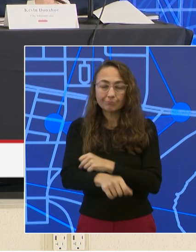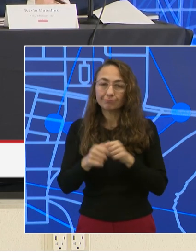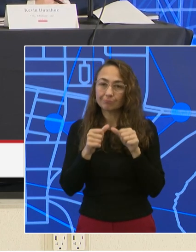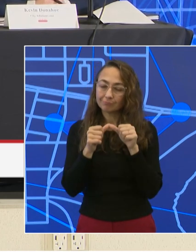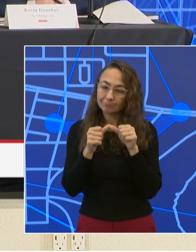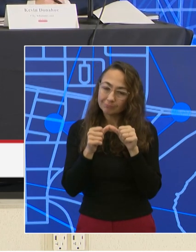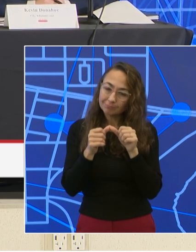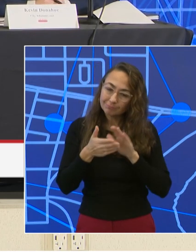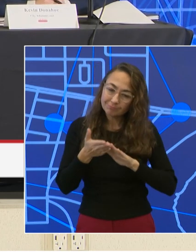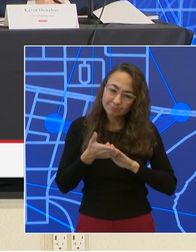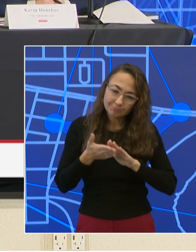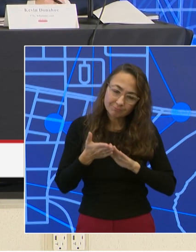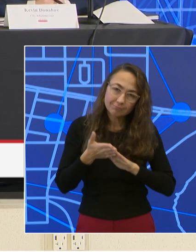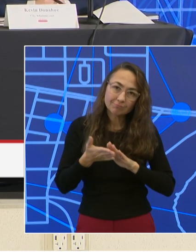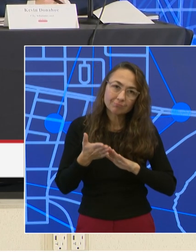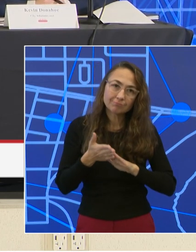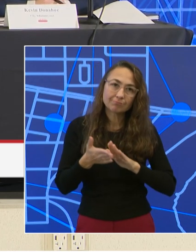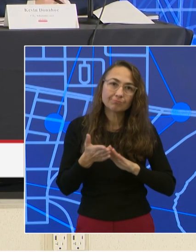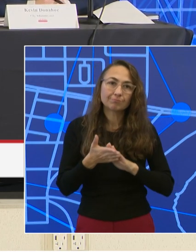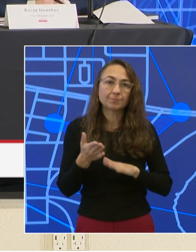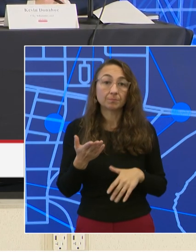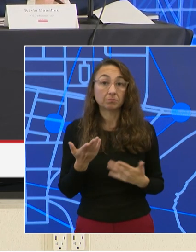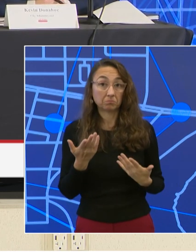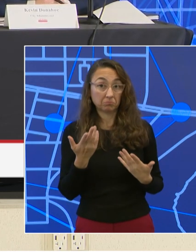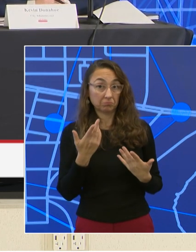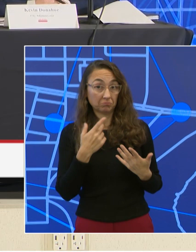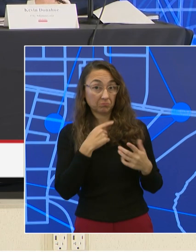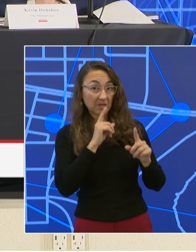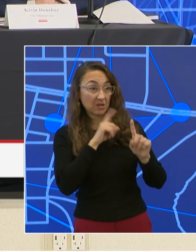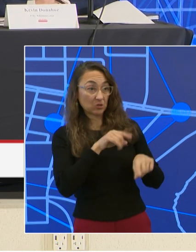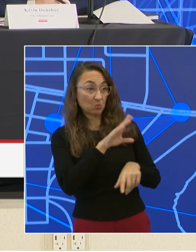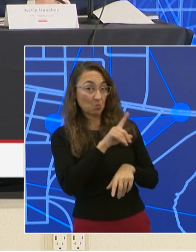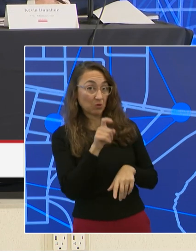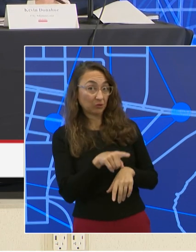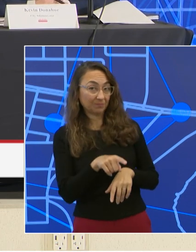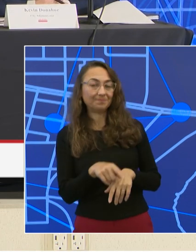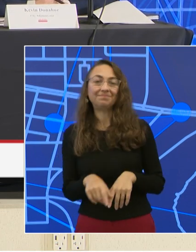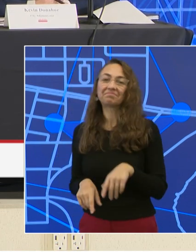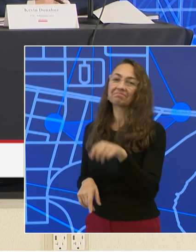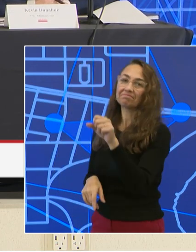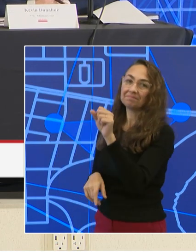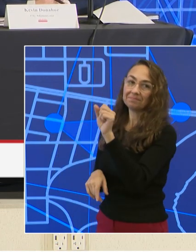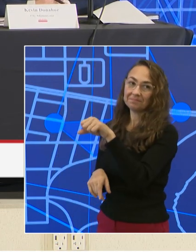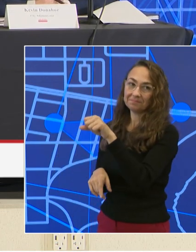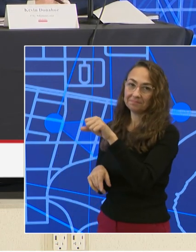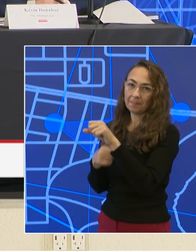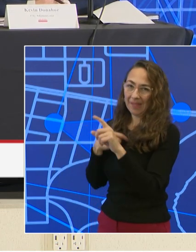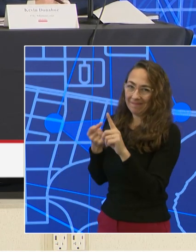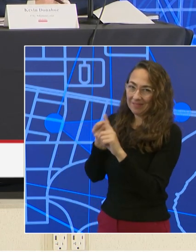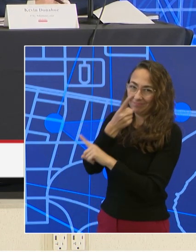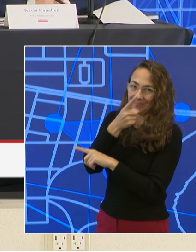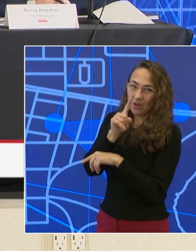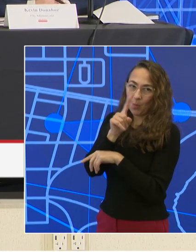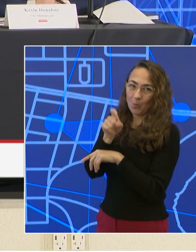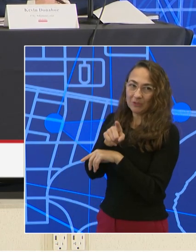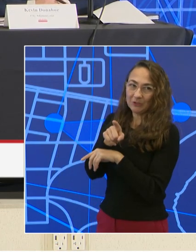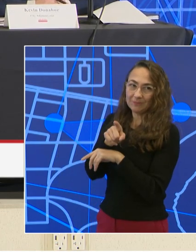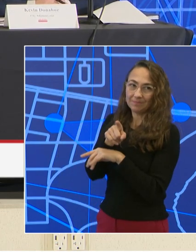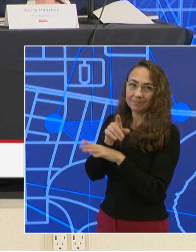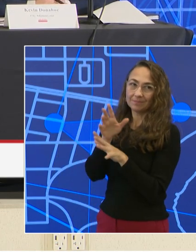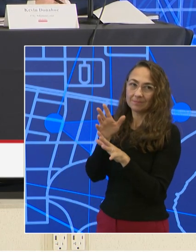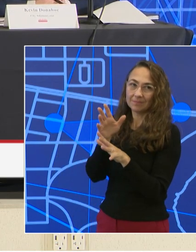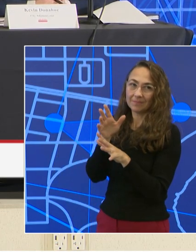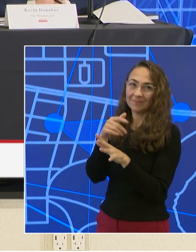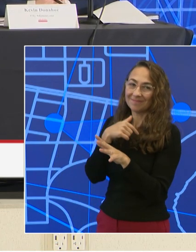Does that answer your question? It does. Okay. Can I ask you an off-topic question? I've been asking every time I see you. The